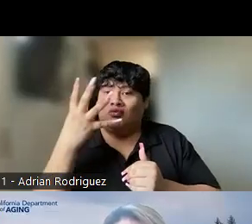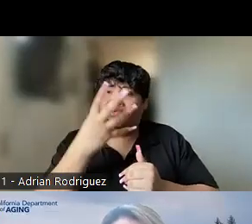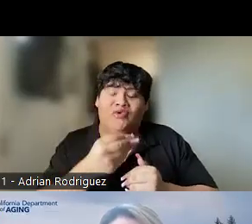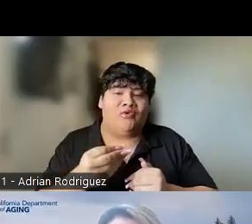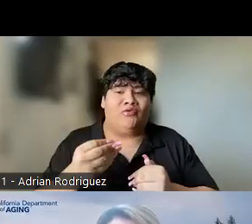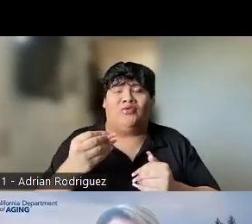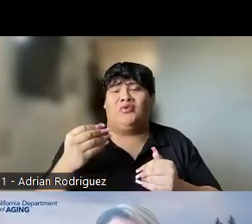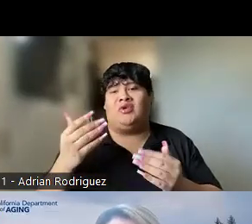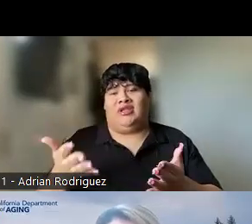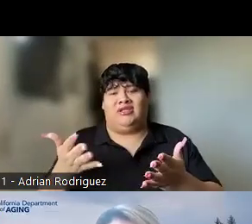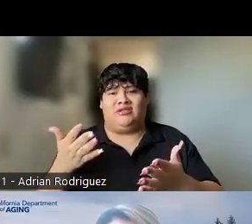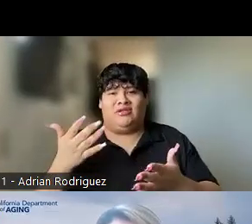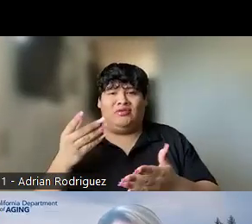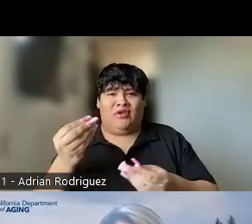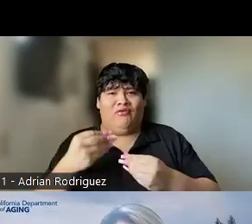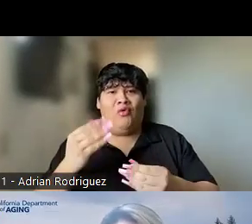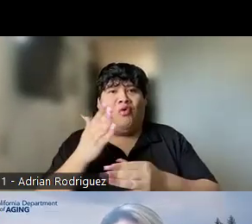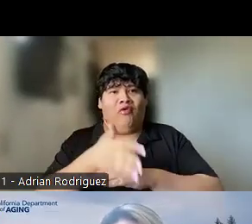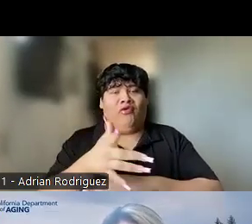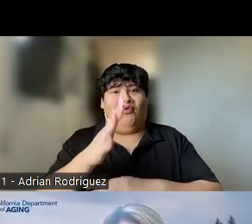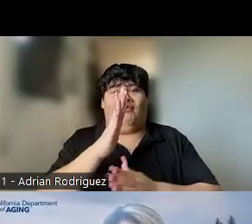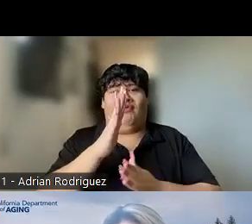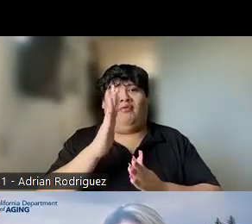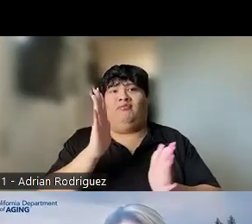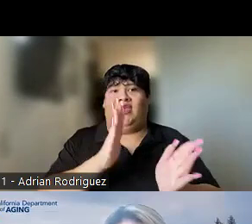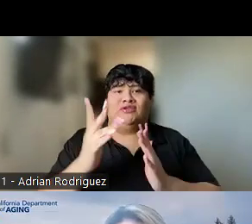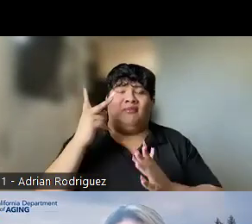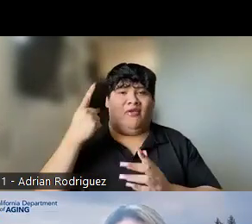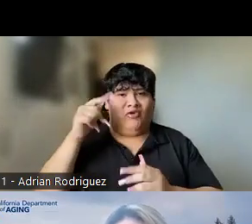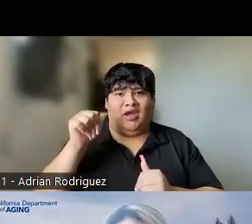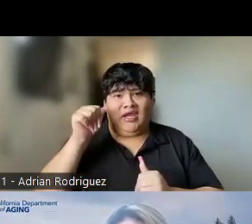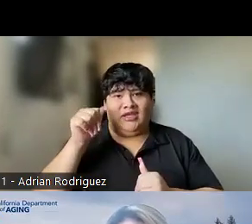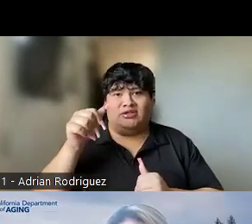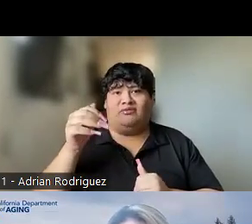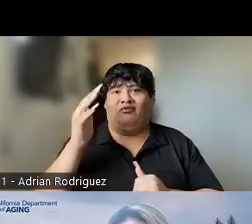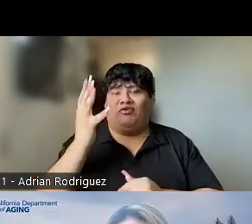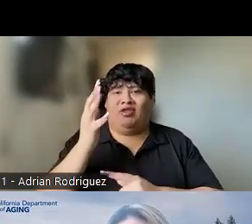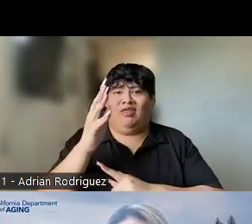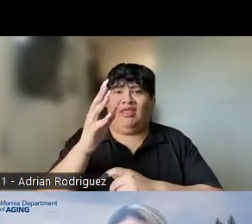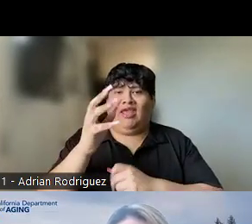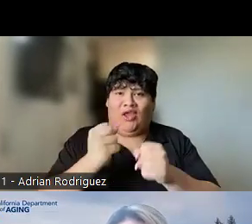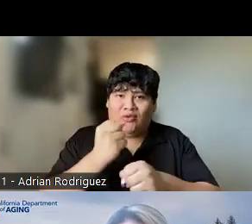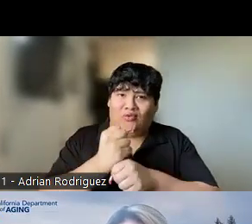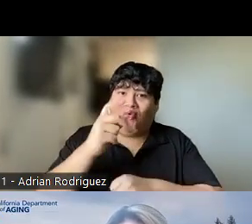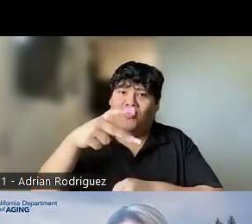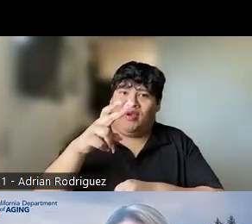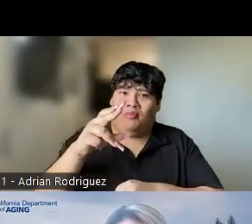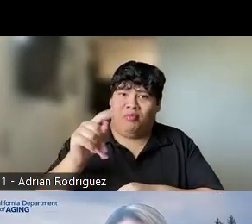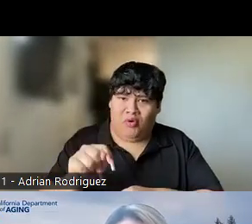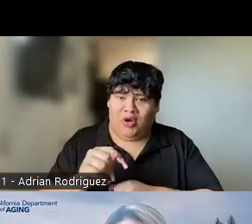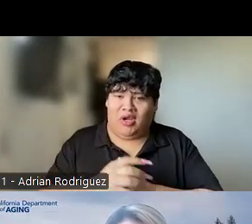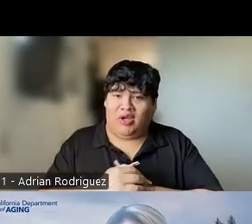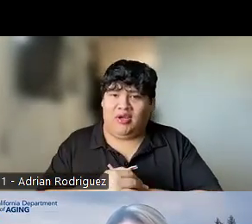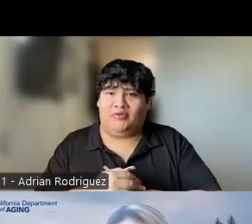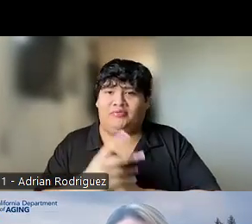terrific opportunity to provide an overview of the 5th annual MPA report. I think it's important to underscore that the progress of the